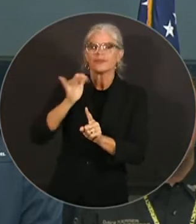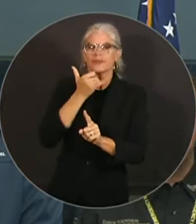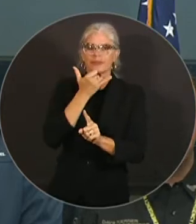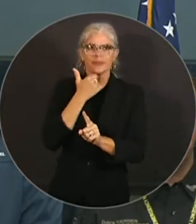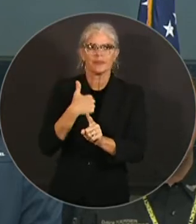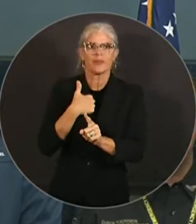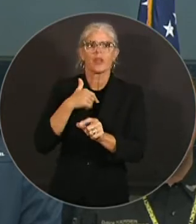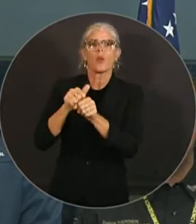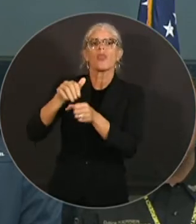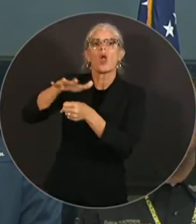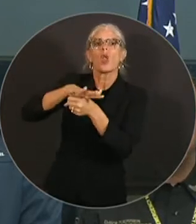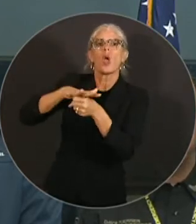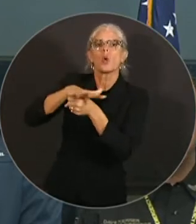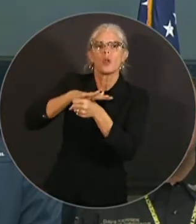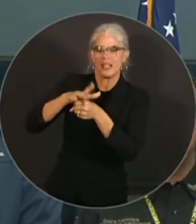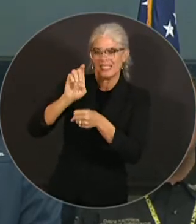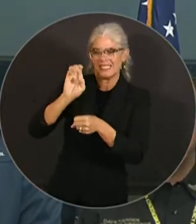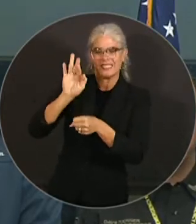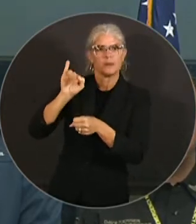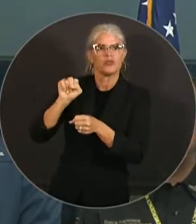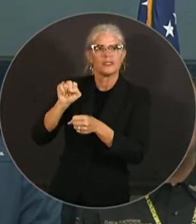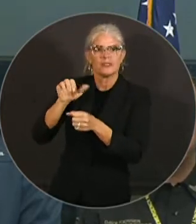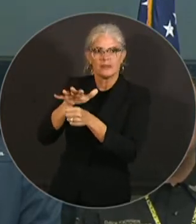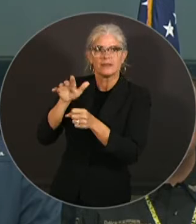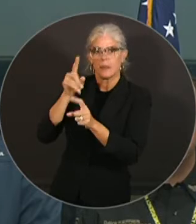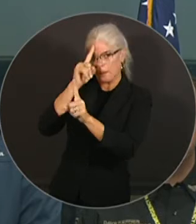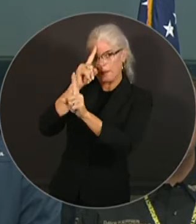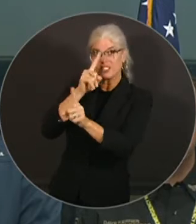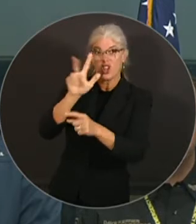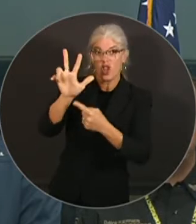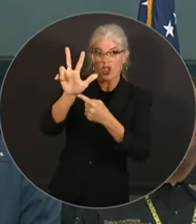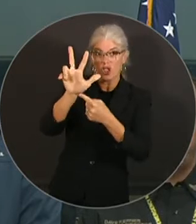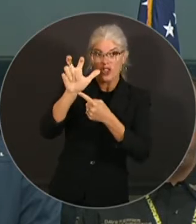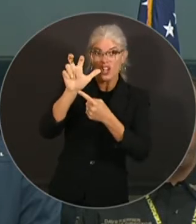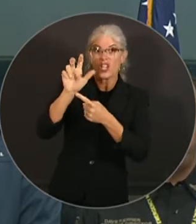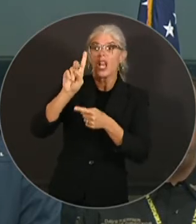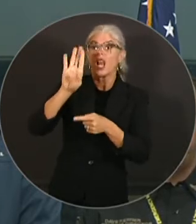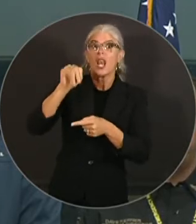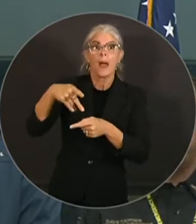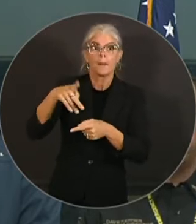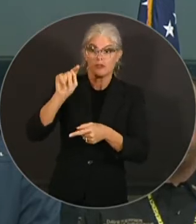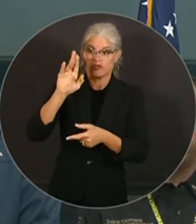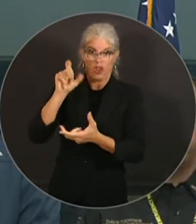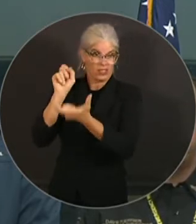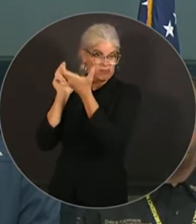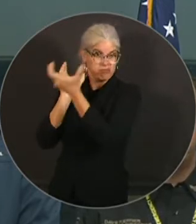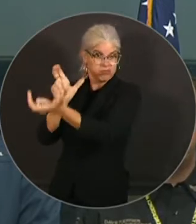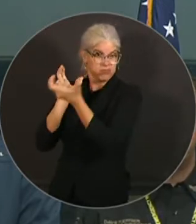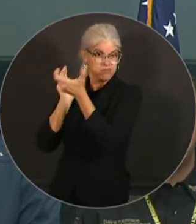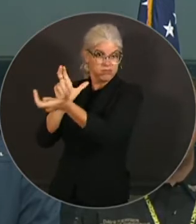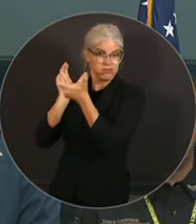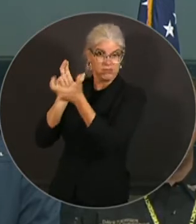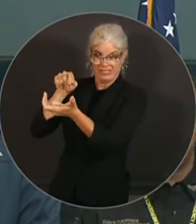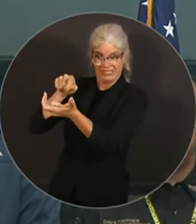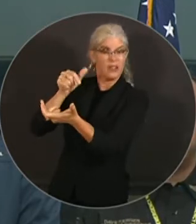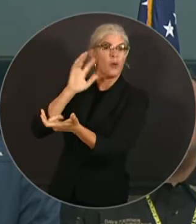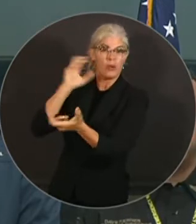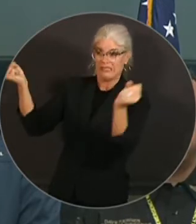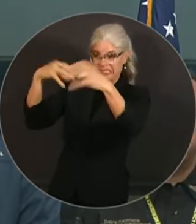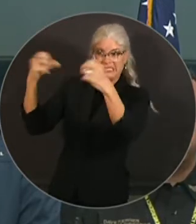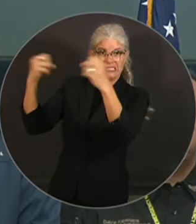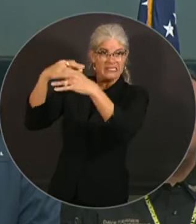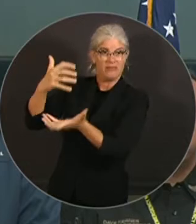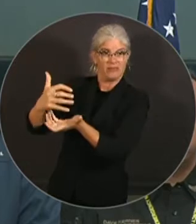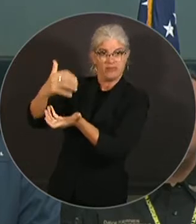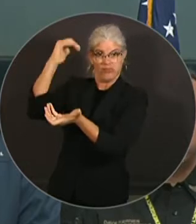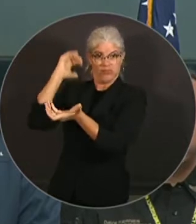debris mission, over 300 dump trucks to help with debris. And in the last 36 hours,